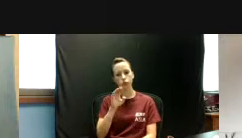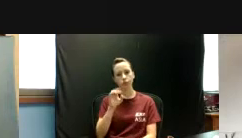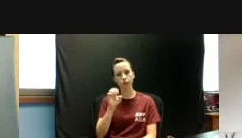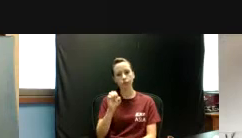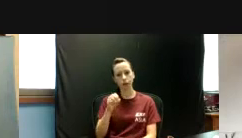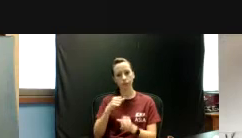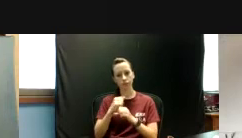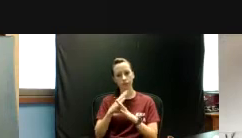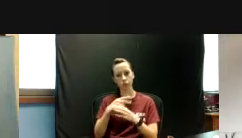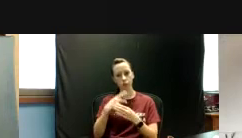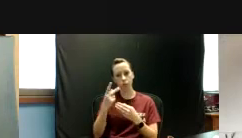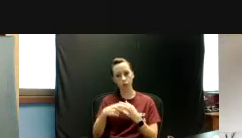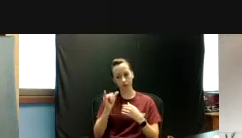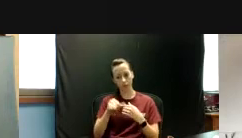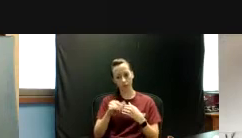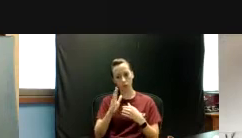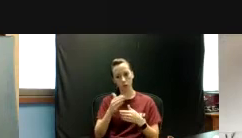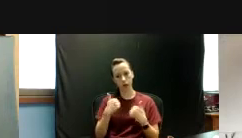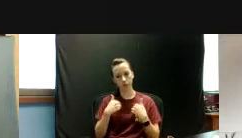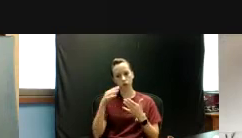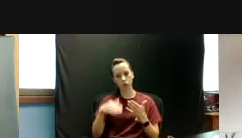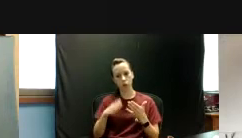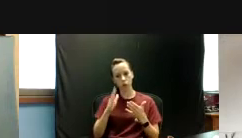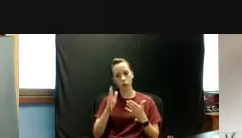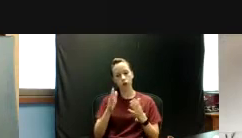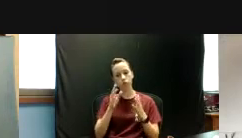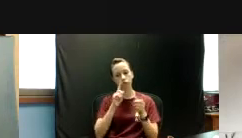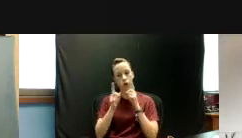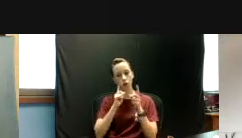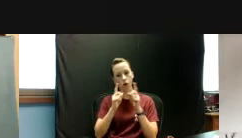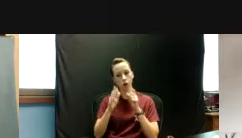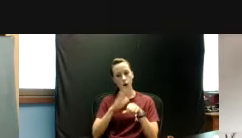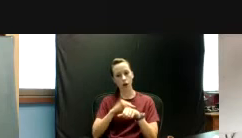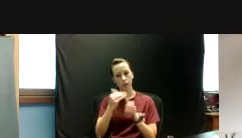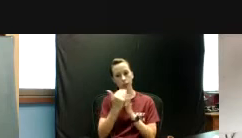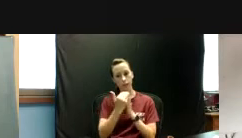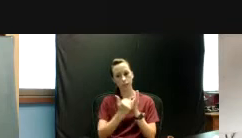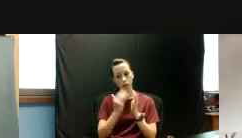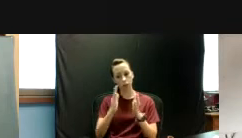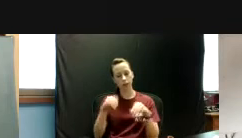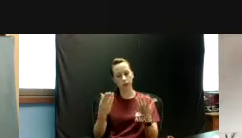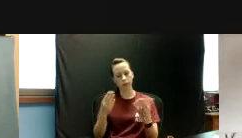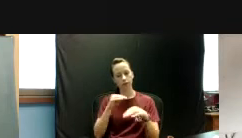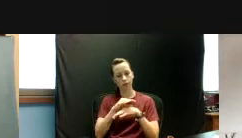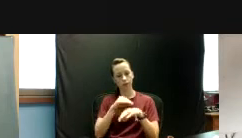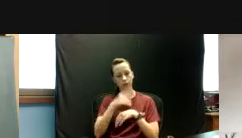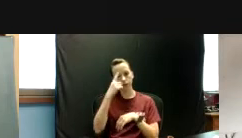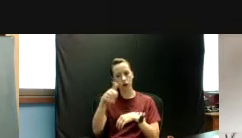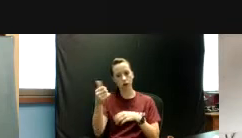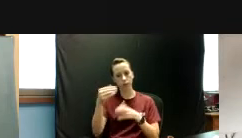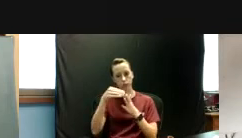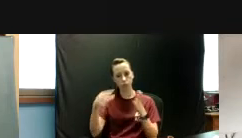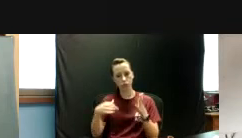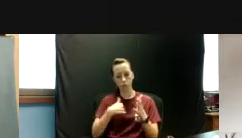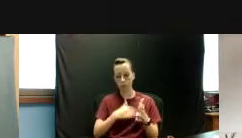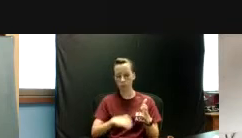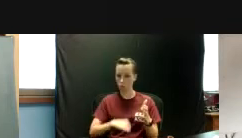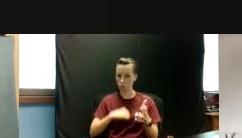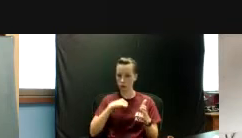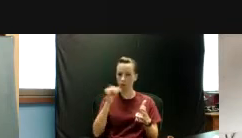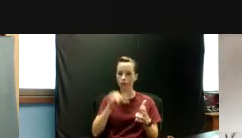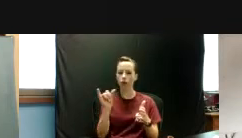that actually talk on this lesson and give advice to other students. So really proud of that. And then we've also created